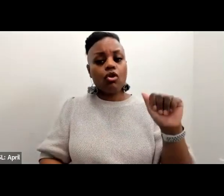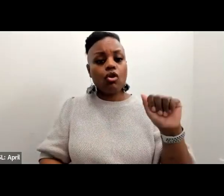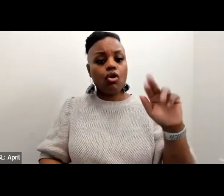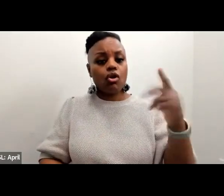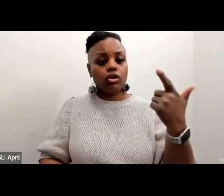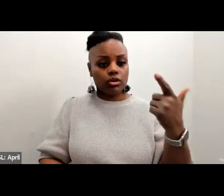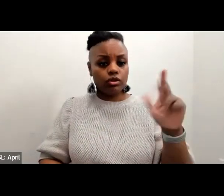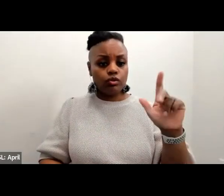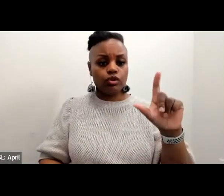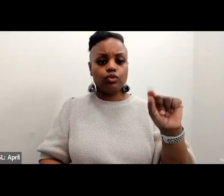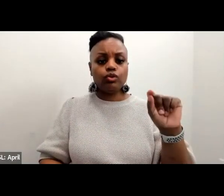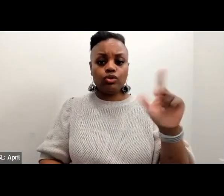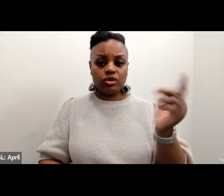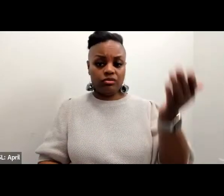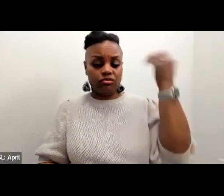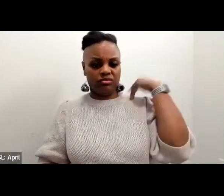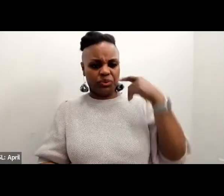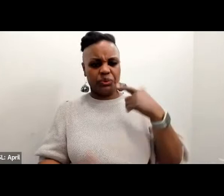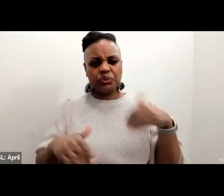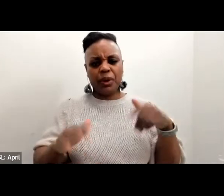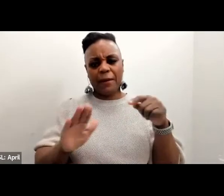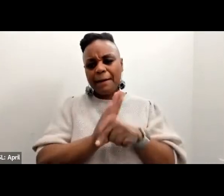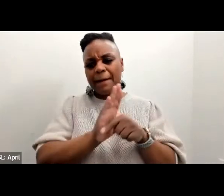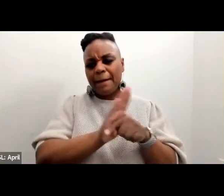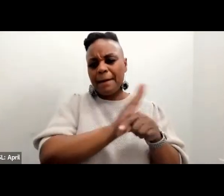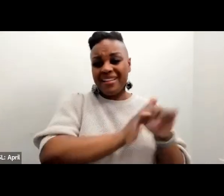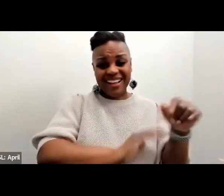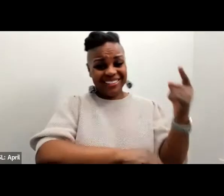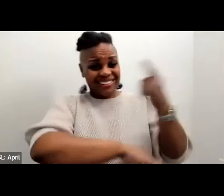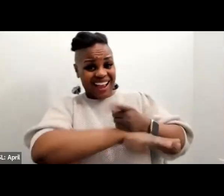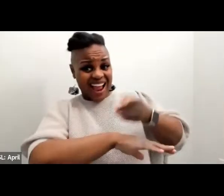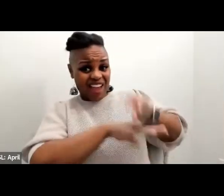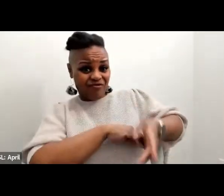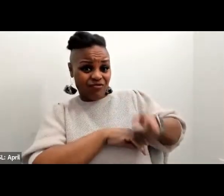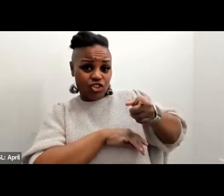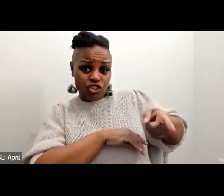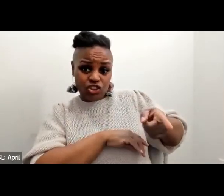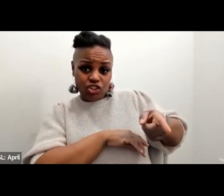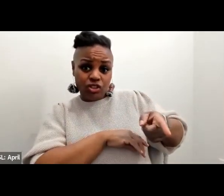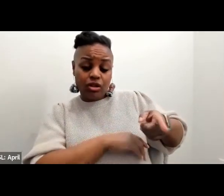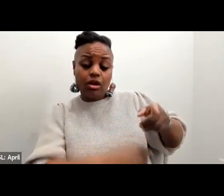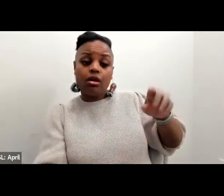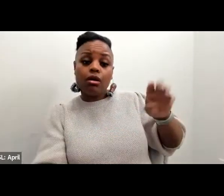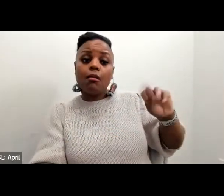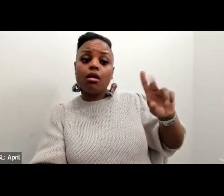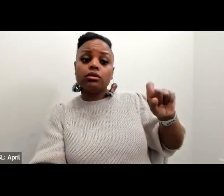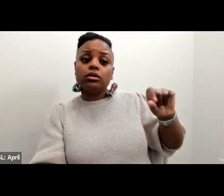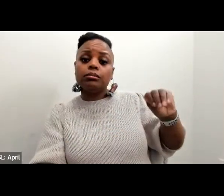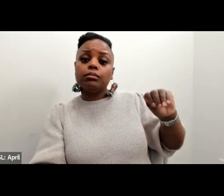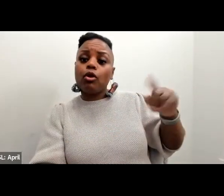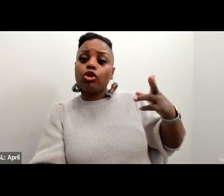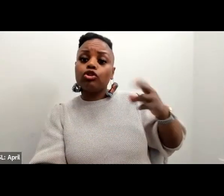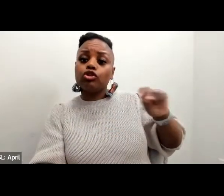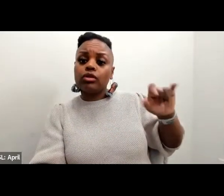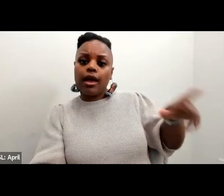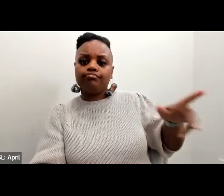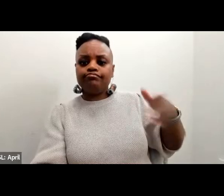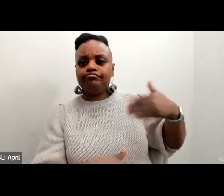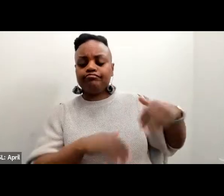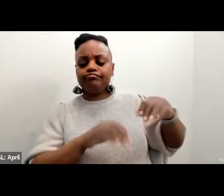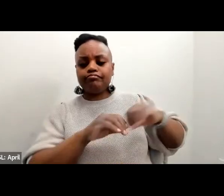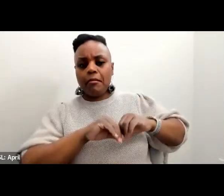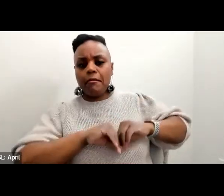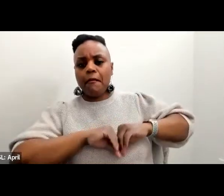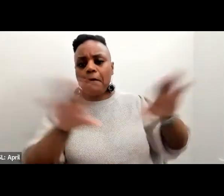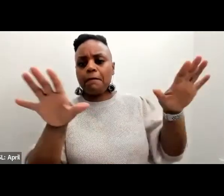scattered across the world. And what these three authors have done is they have charted